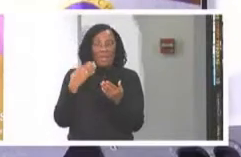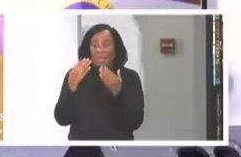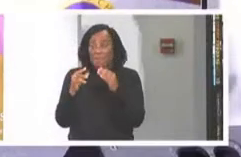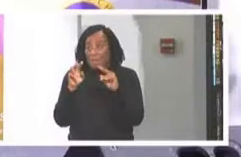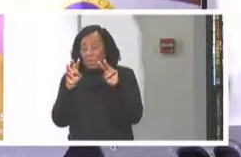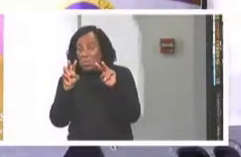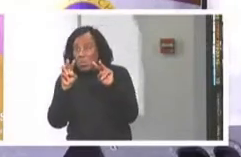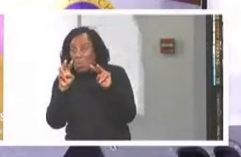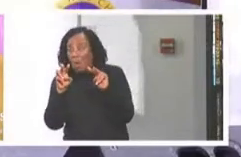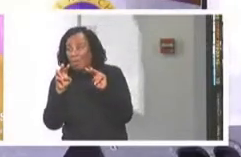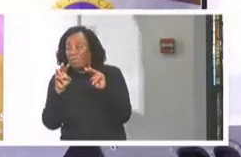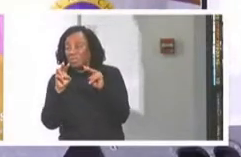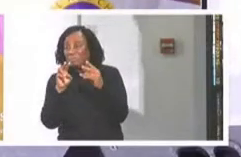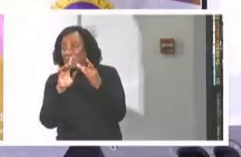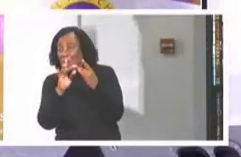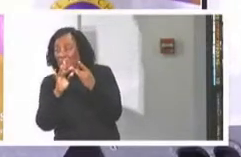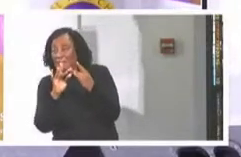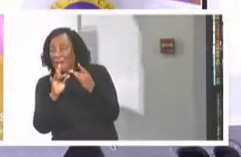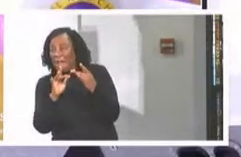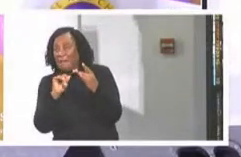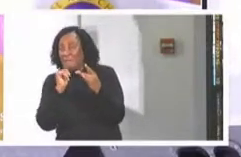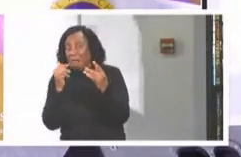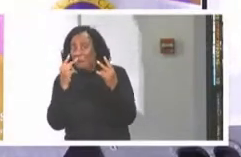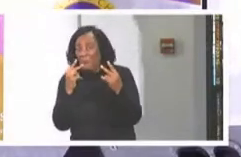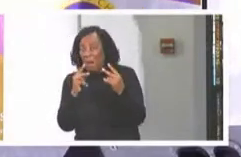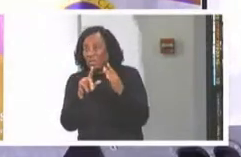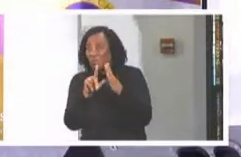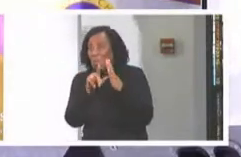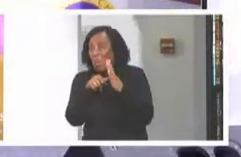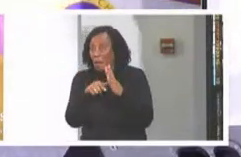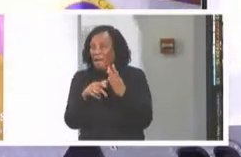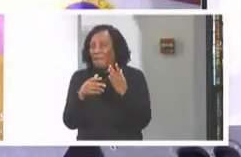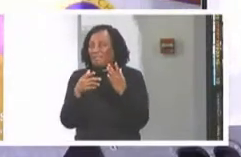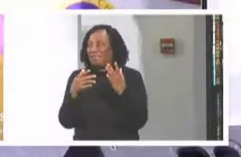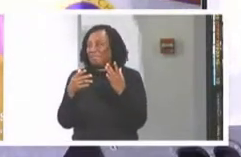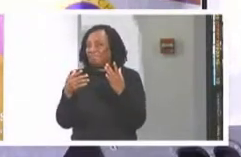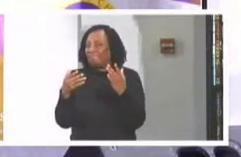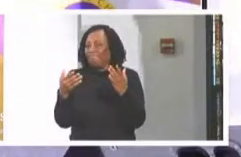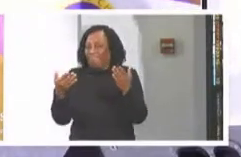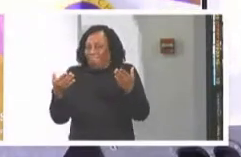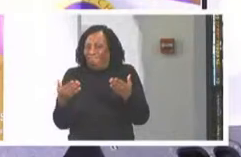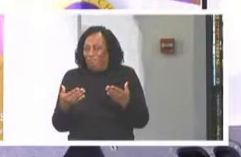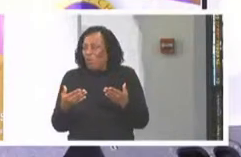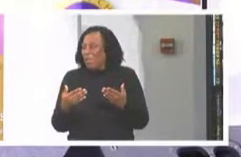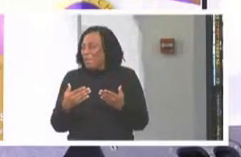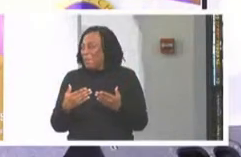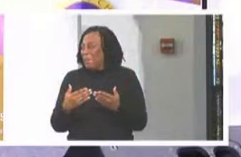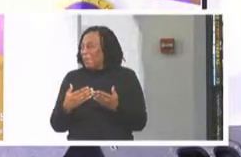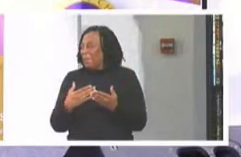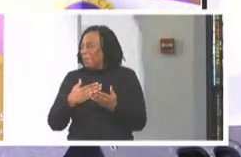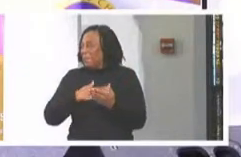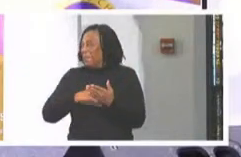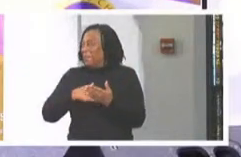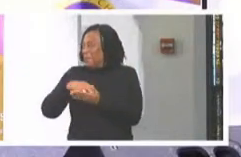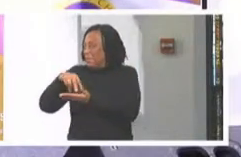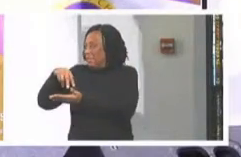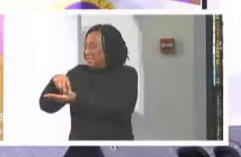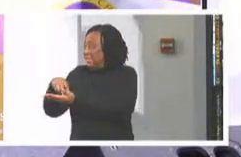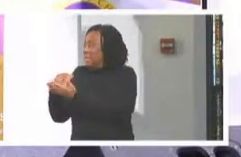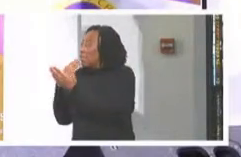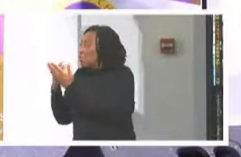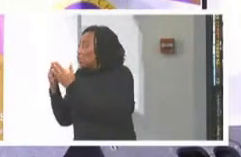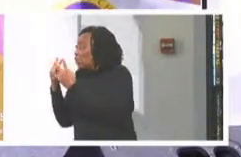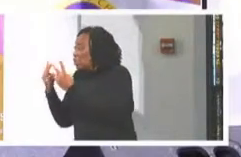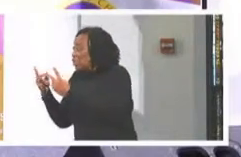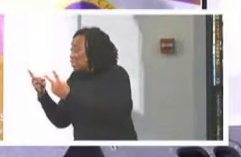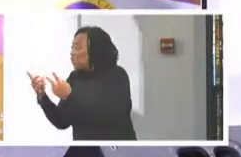You go ahead and put where you're from in the chat. Amen. We thank you for our visitors this morning. Please remain standing this morning. It's good to see you. On behalf